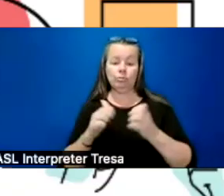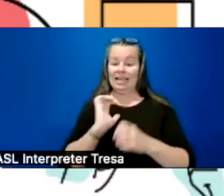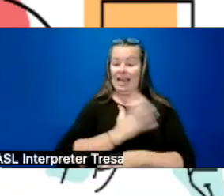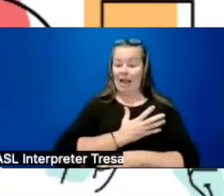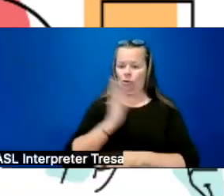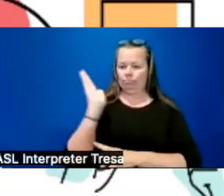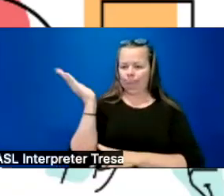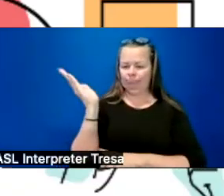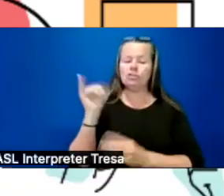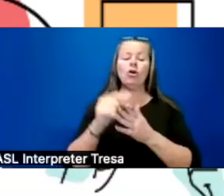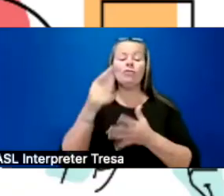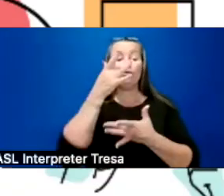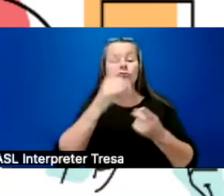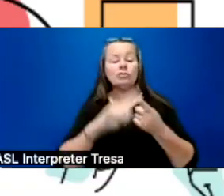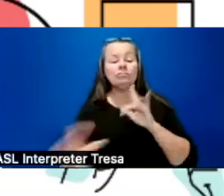reach out to us at